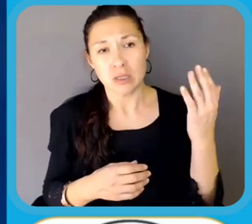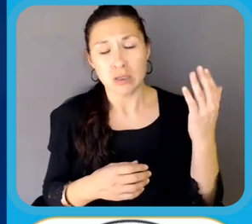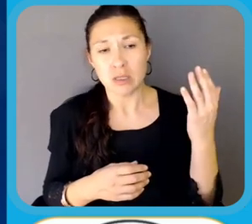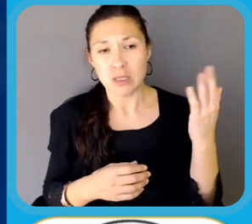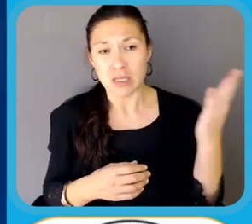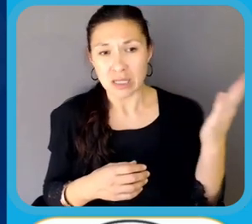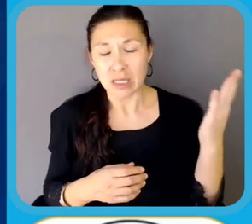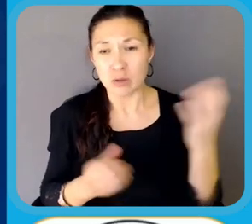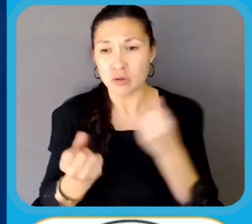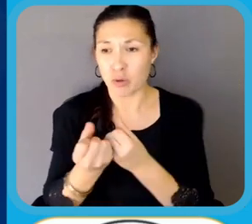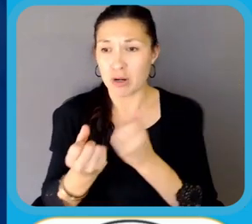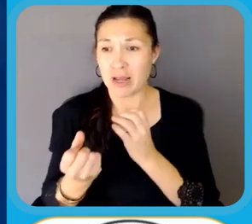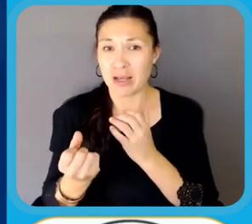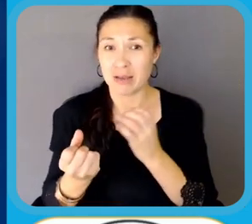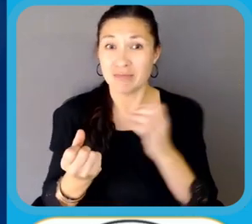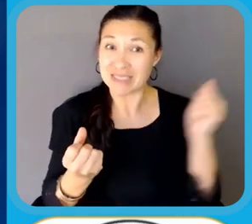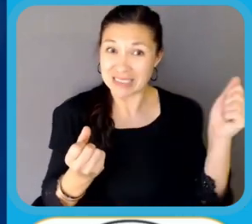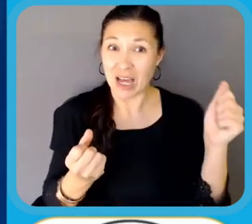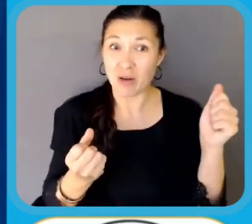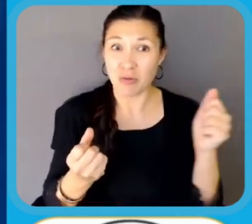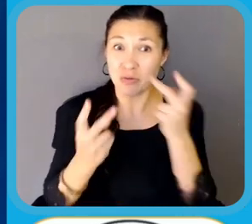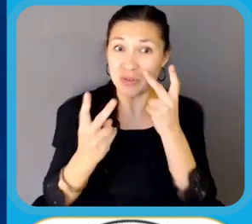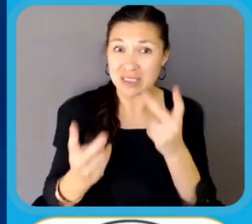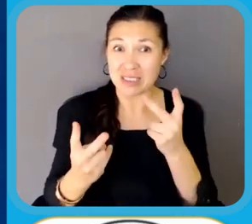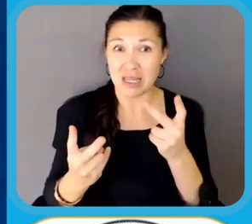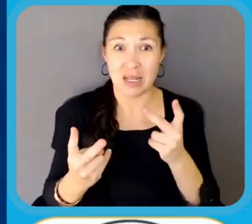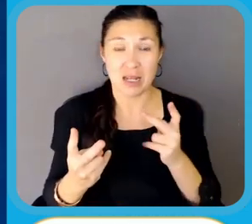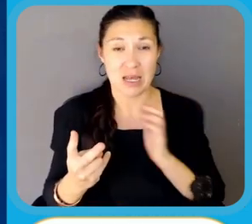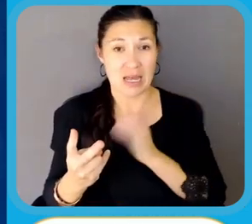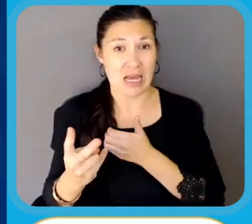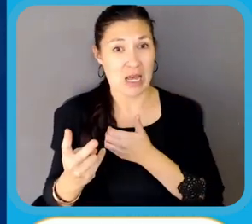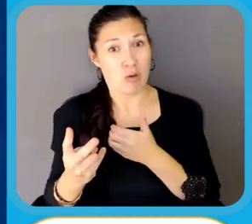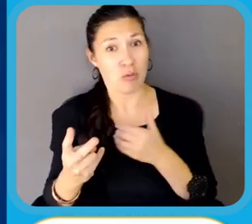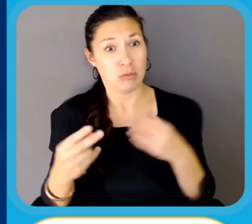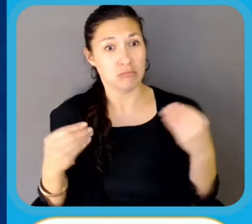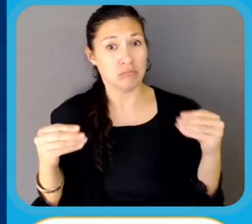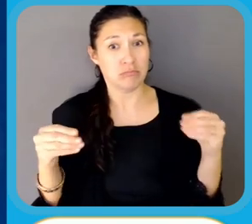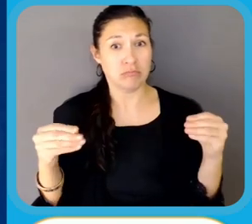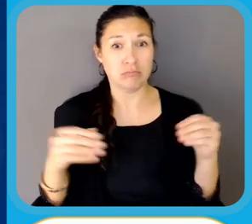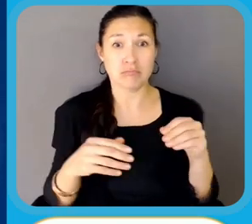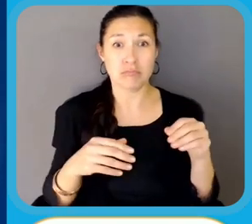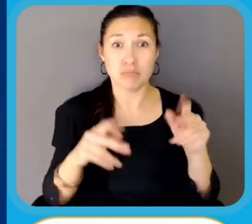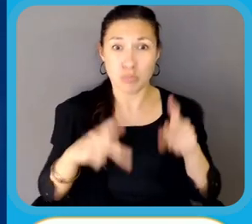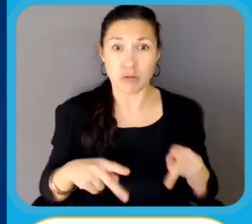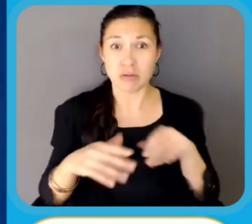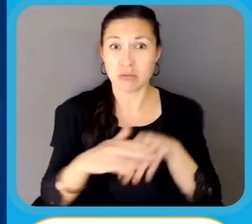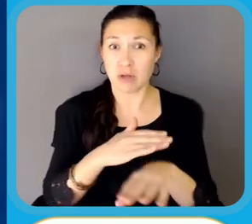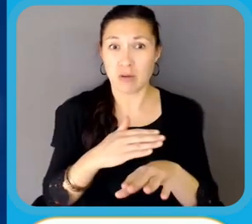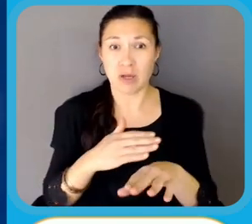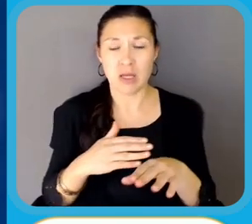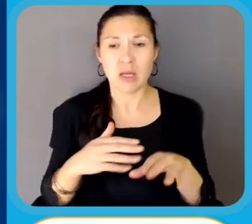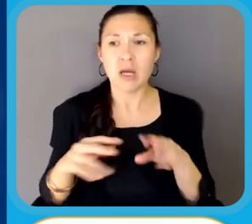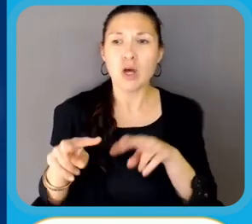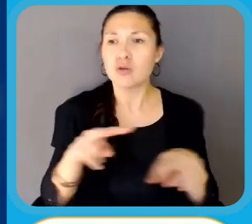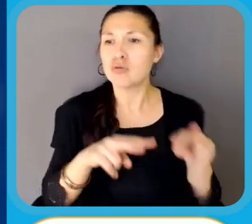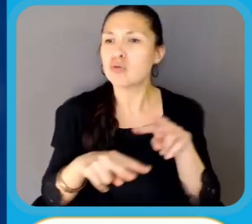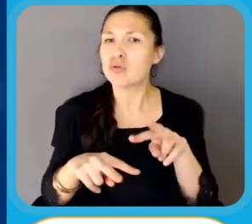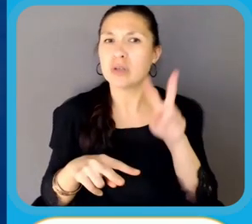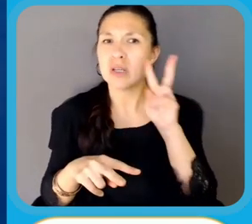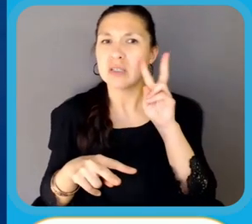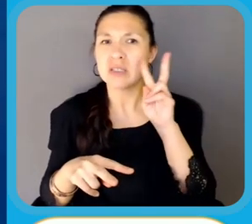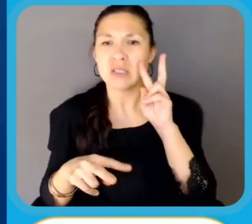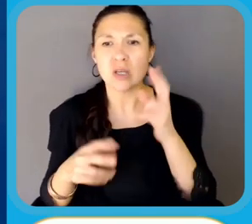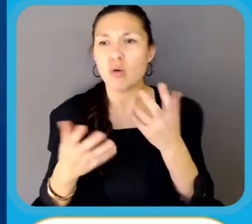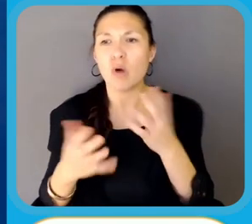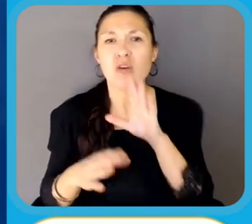in person to find out what barriers we were having as a small